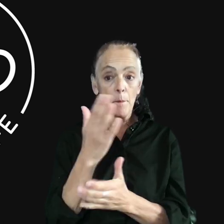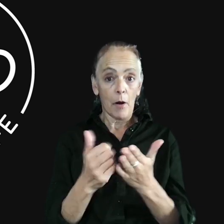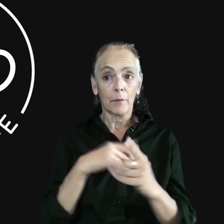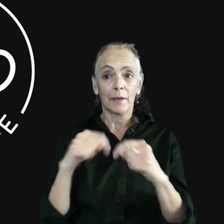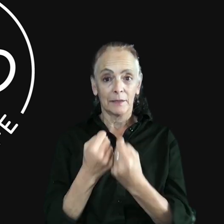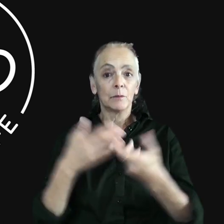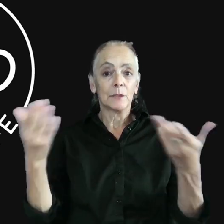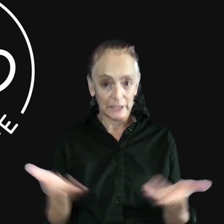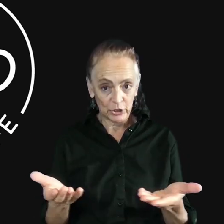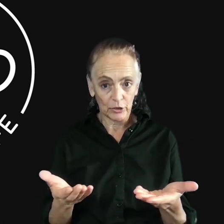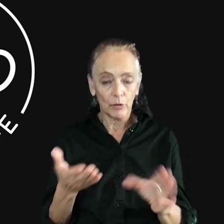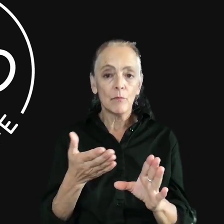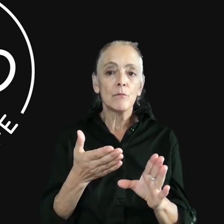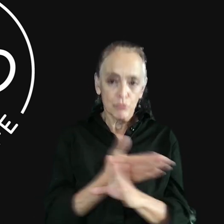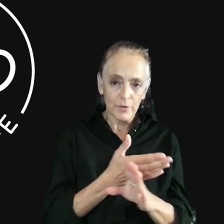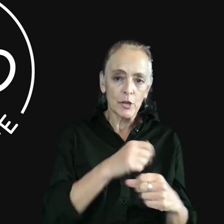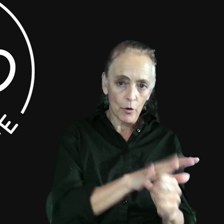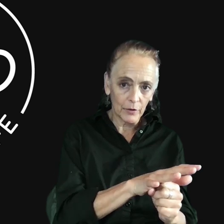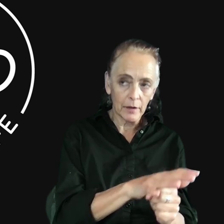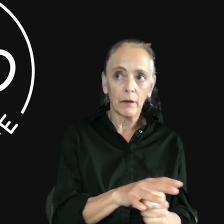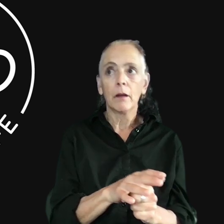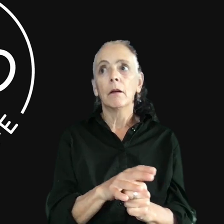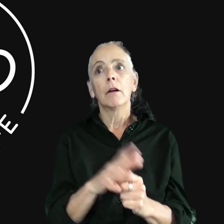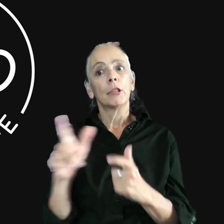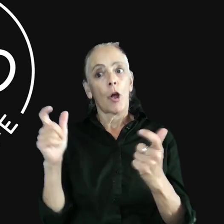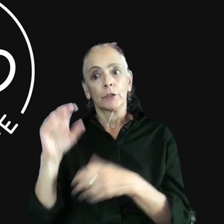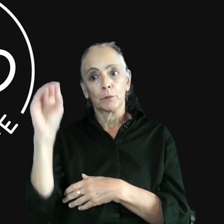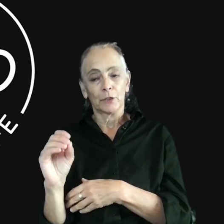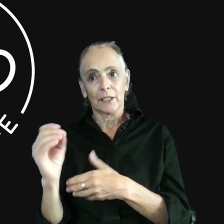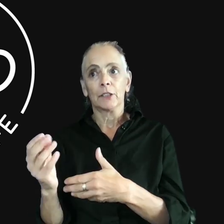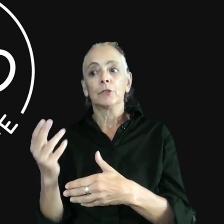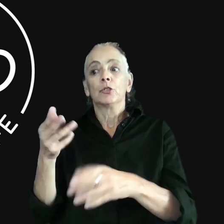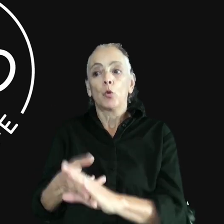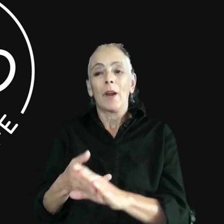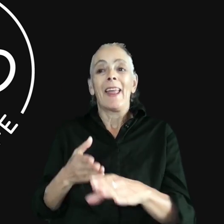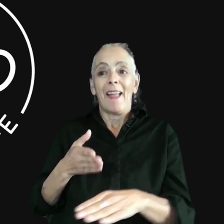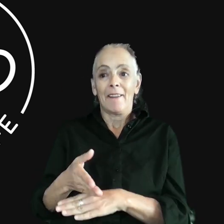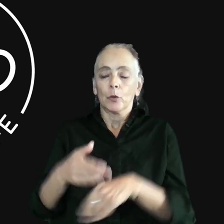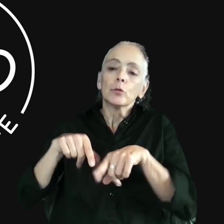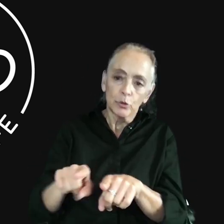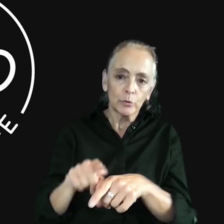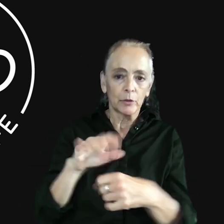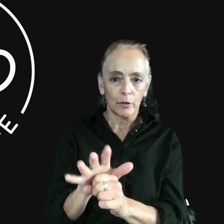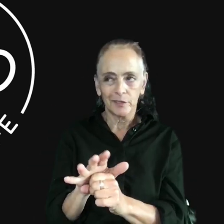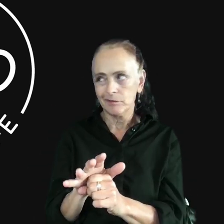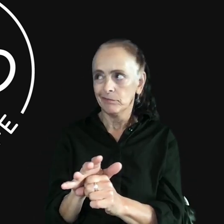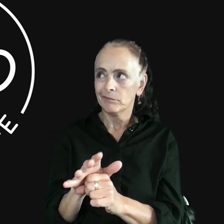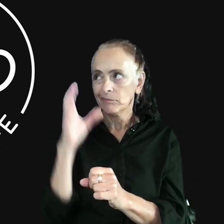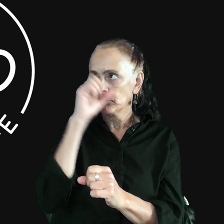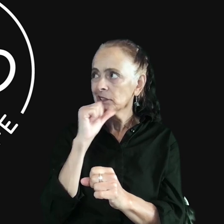was here pre-covered uh a good portion of the team has joined uh post coven or during i don't know if we're